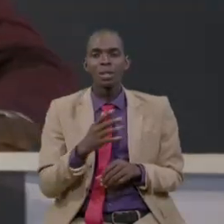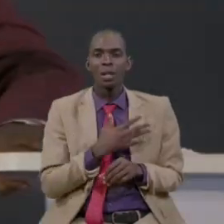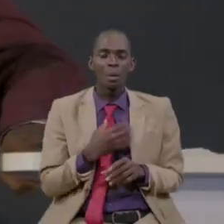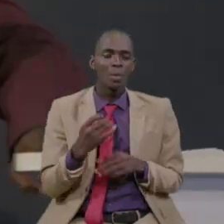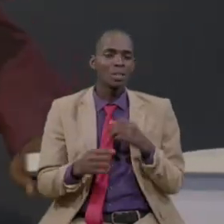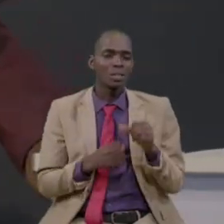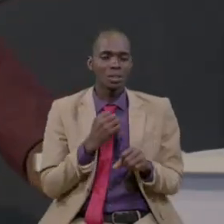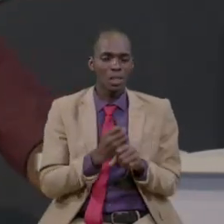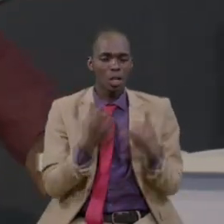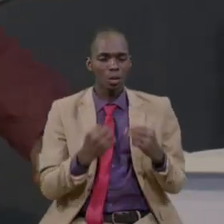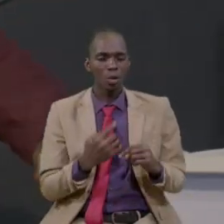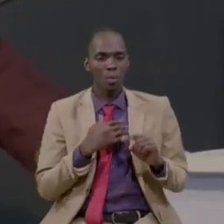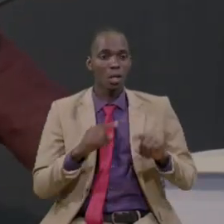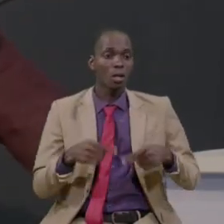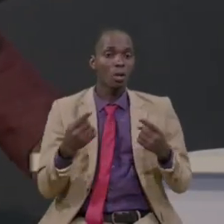Now this is